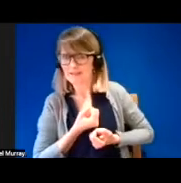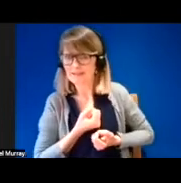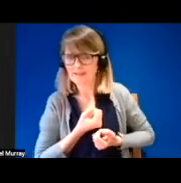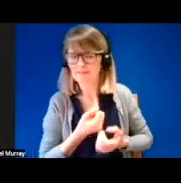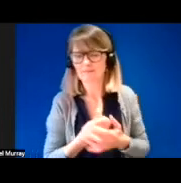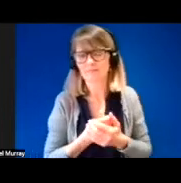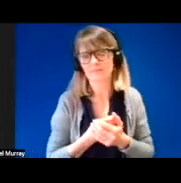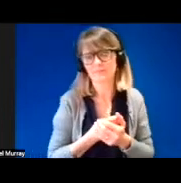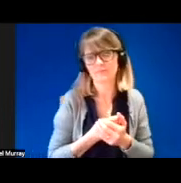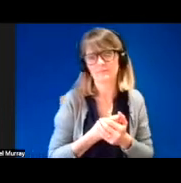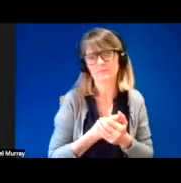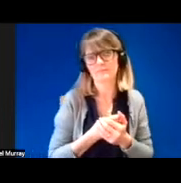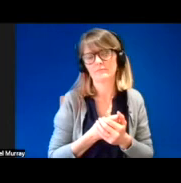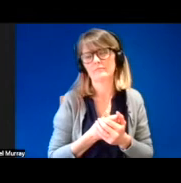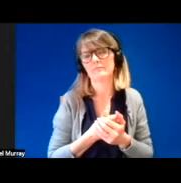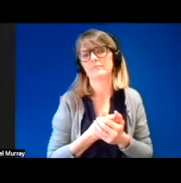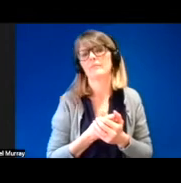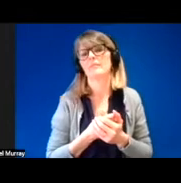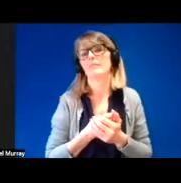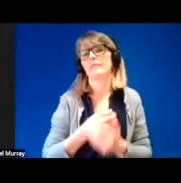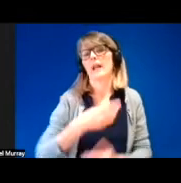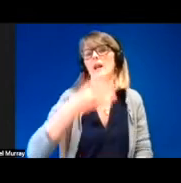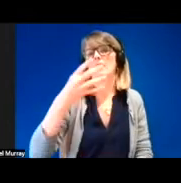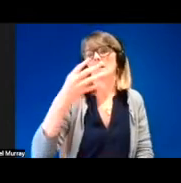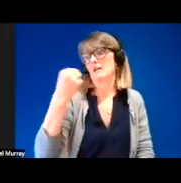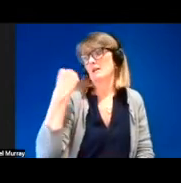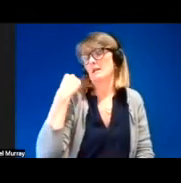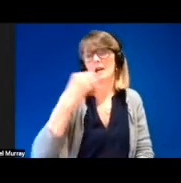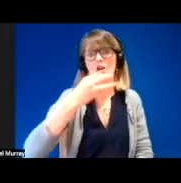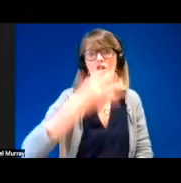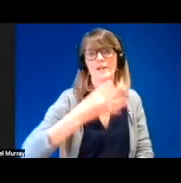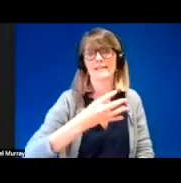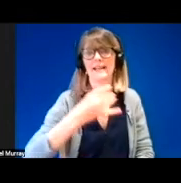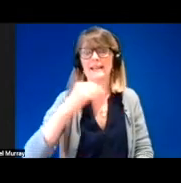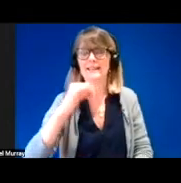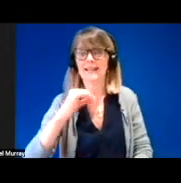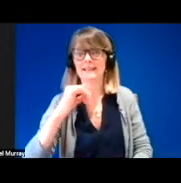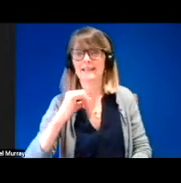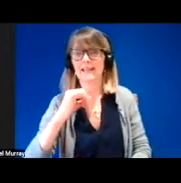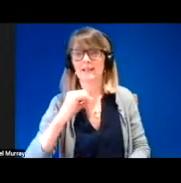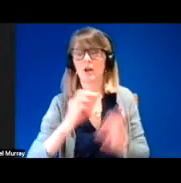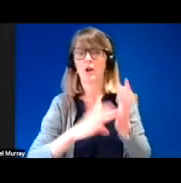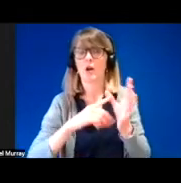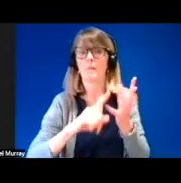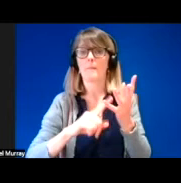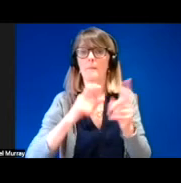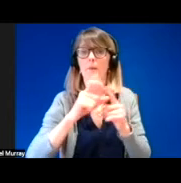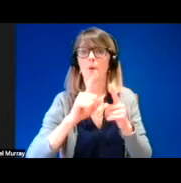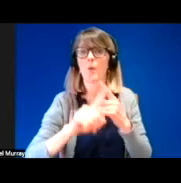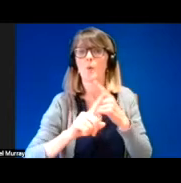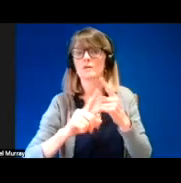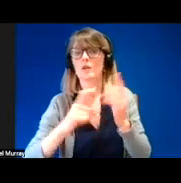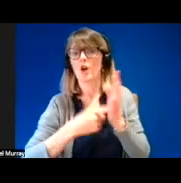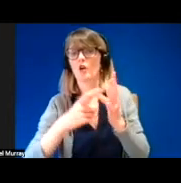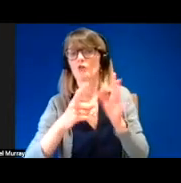In 1916, Maud Royden wrote this about the Church